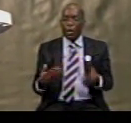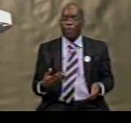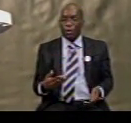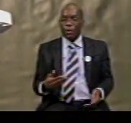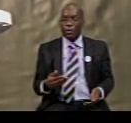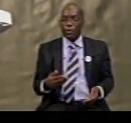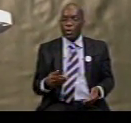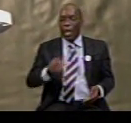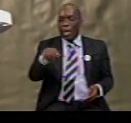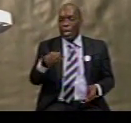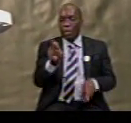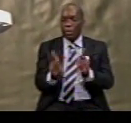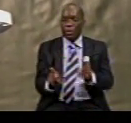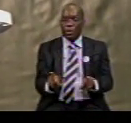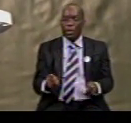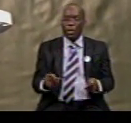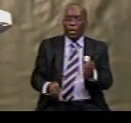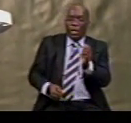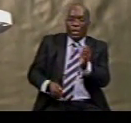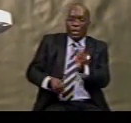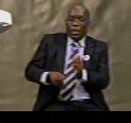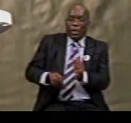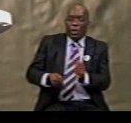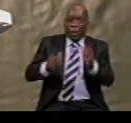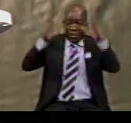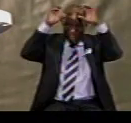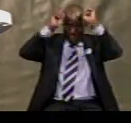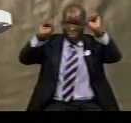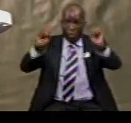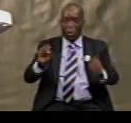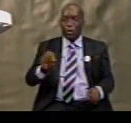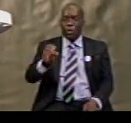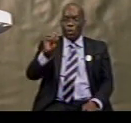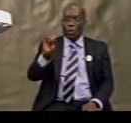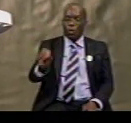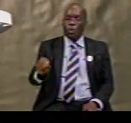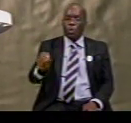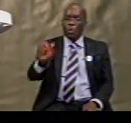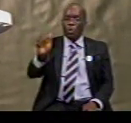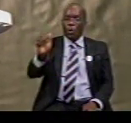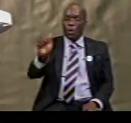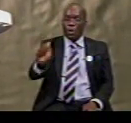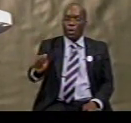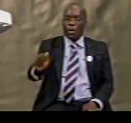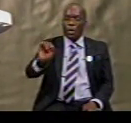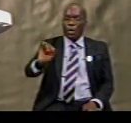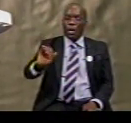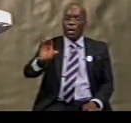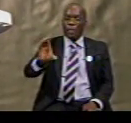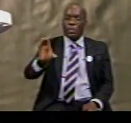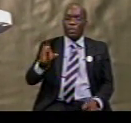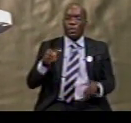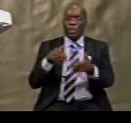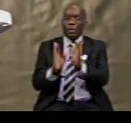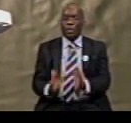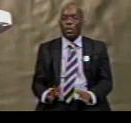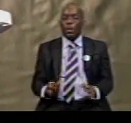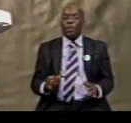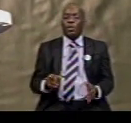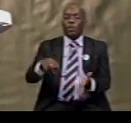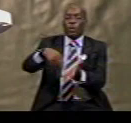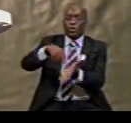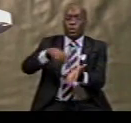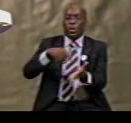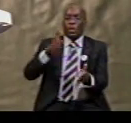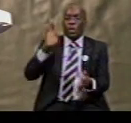Chairman, OAIC Block Leader, ably represented by Apostle Samson Okpadotu,